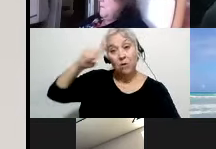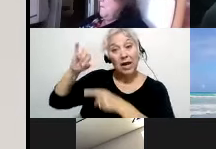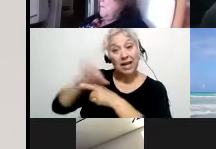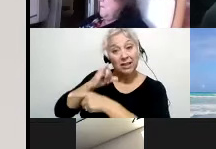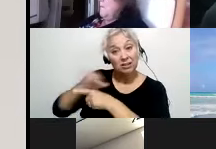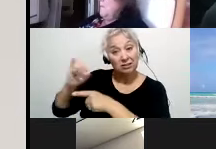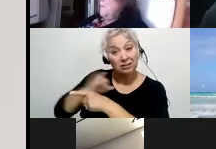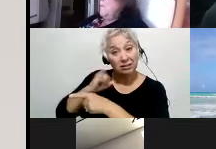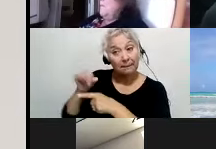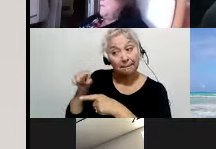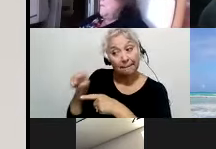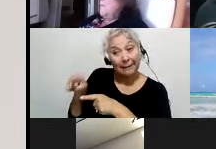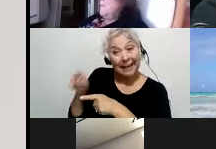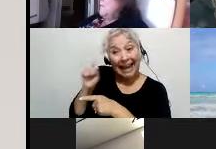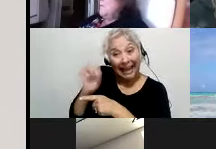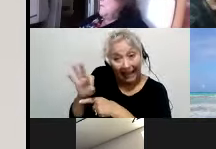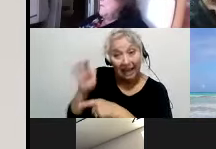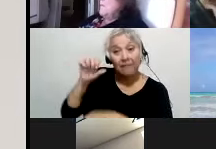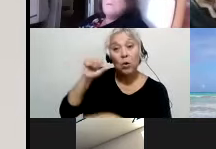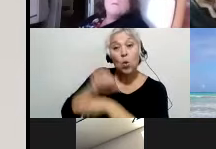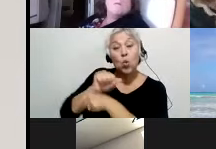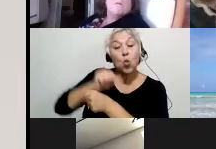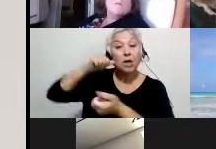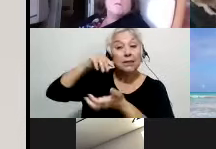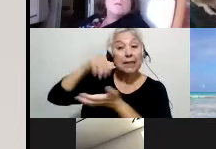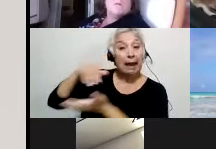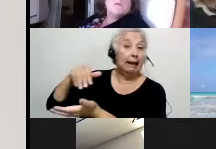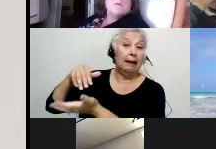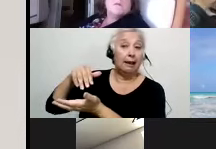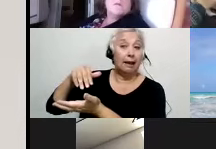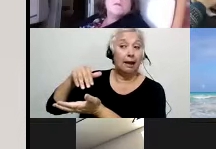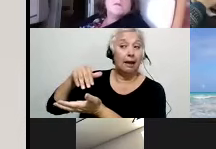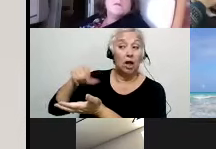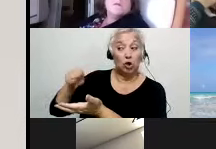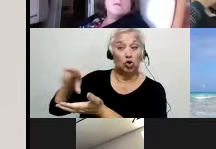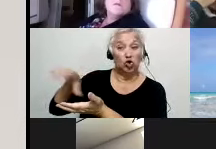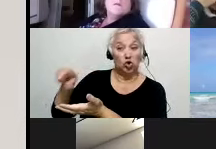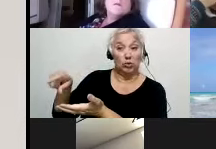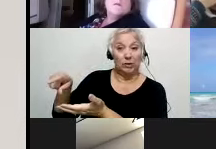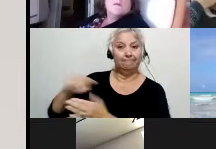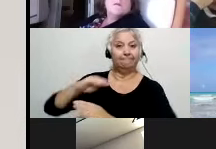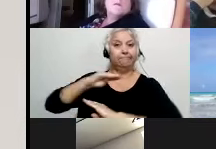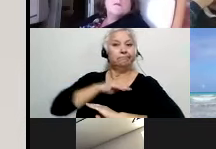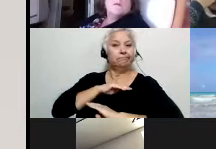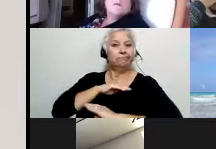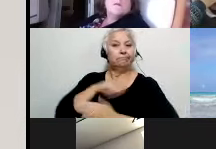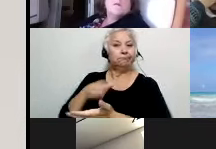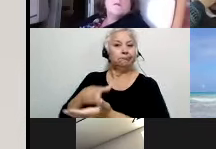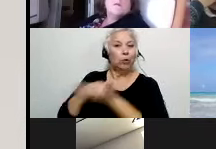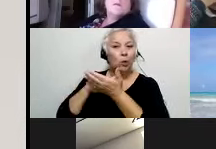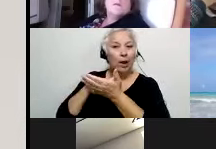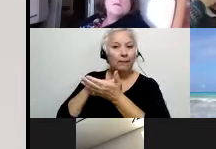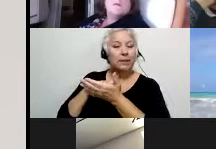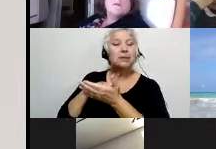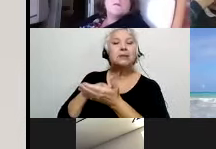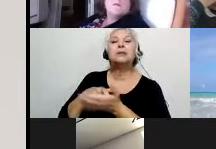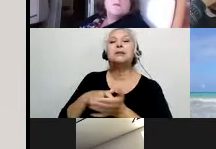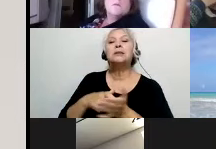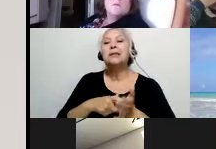internship if the work study that they are participating in meets the requirements that